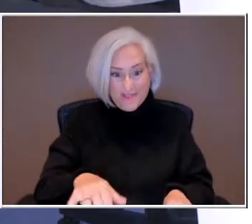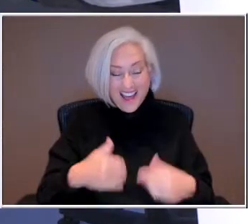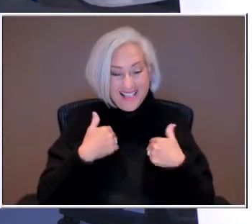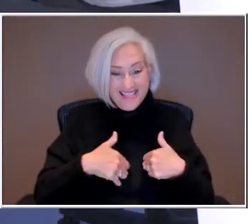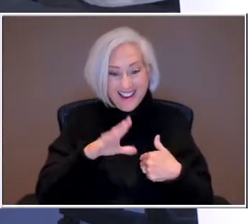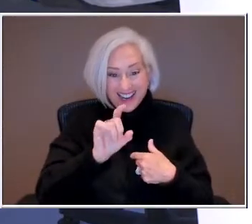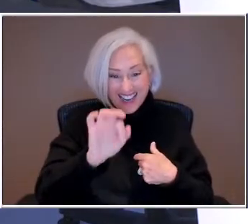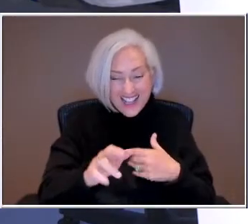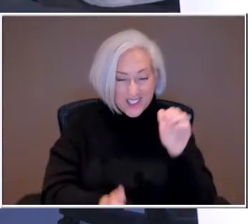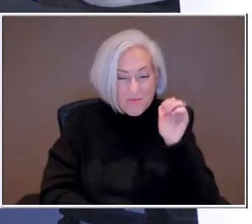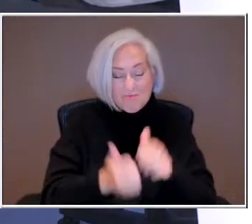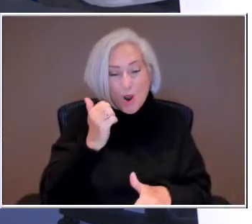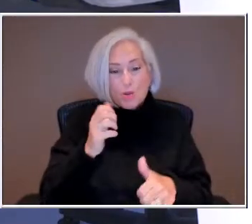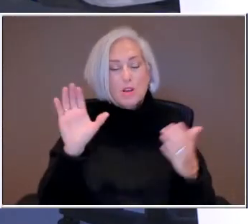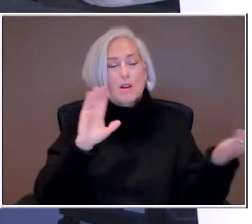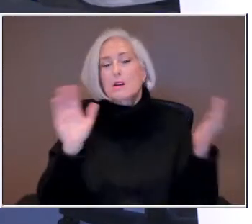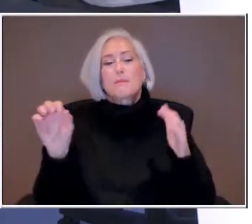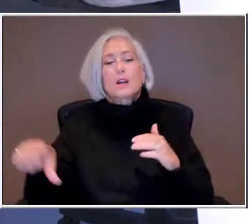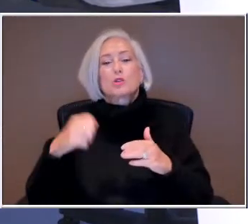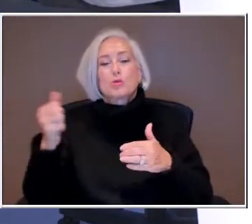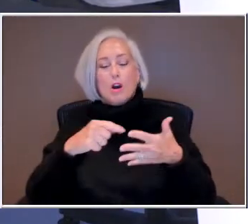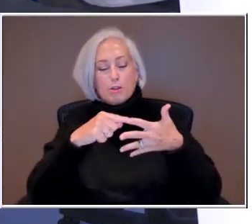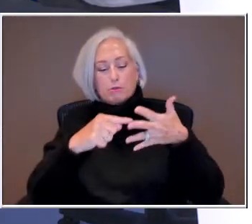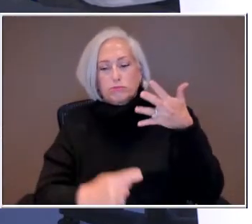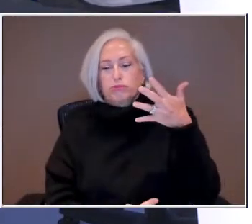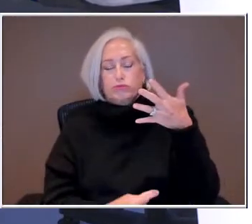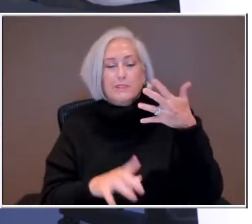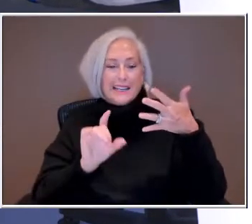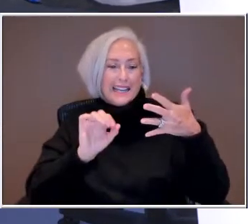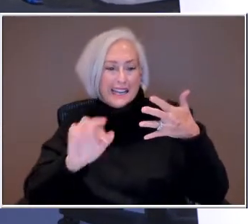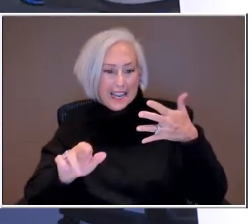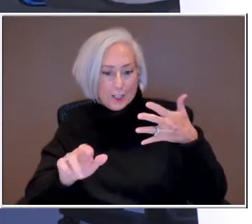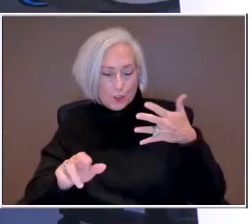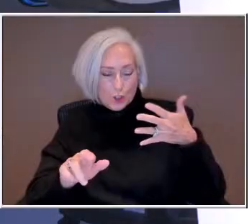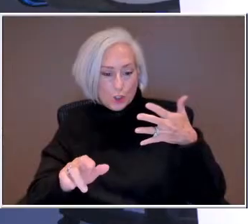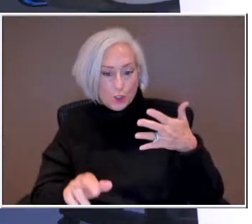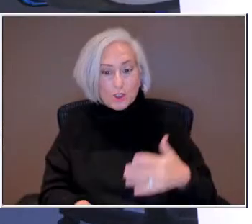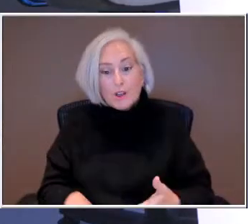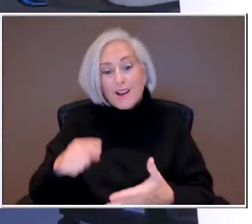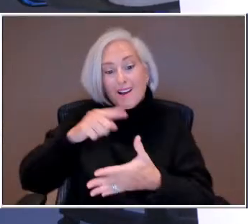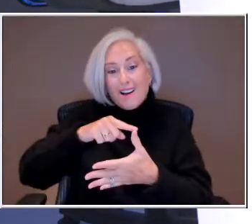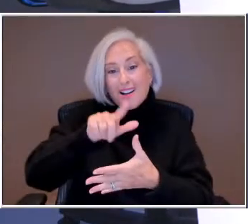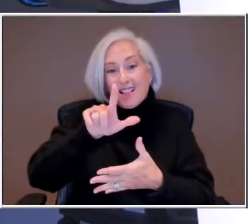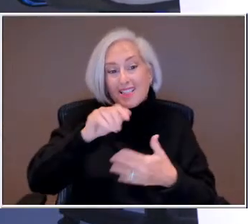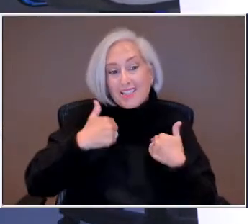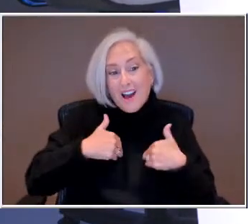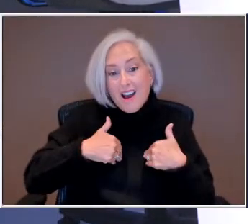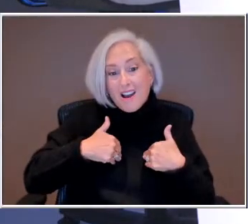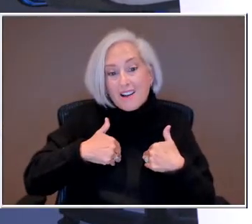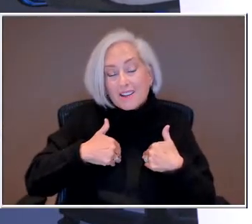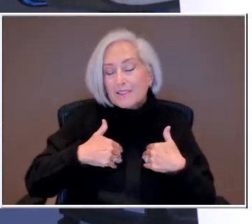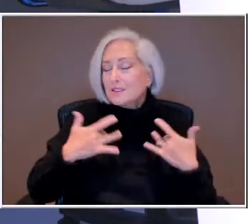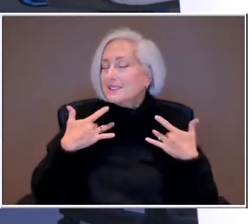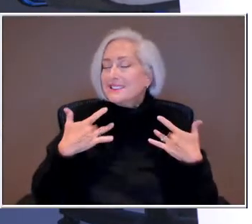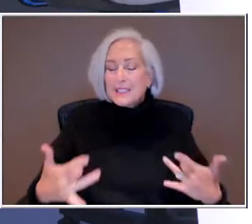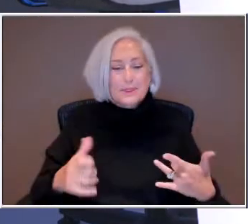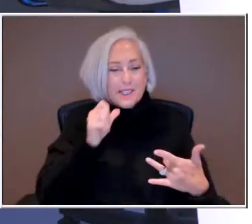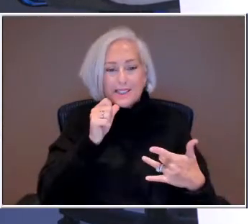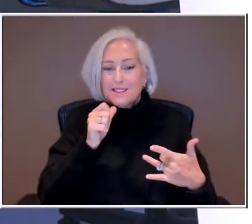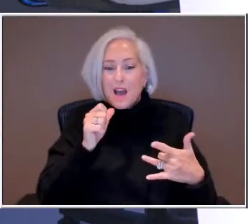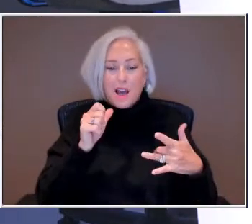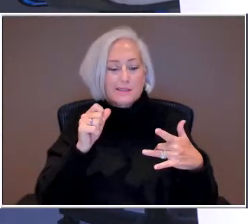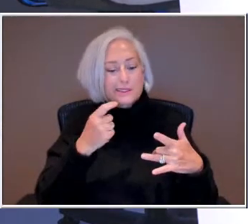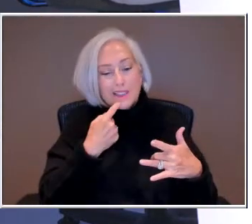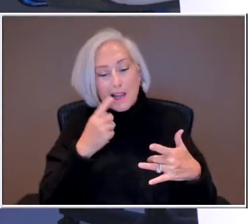unlike other major cancers, lung cancer still is not routinely screened. Jenny was not a smoker, as we've mentioned,